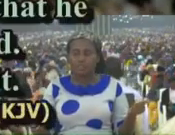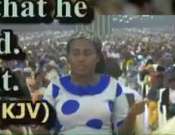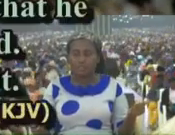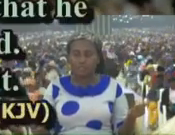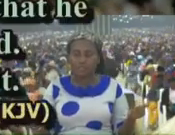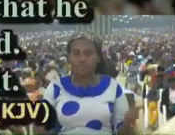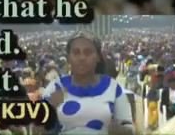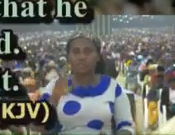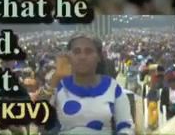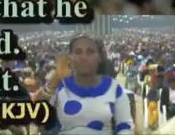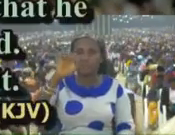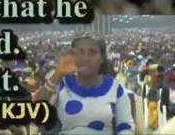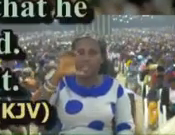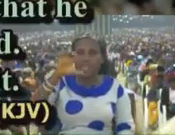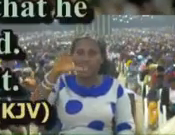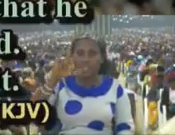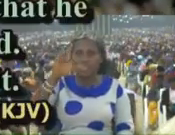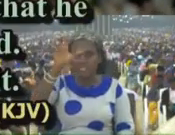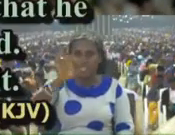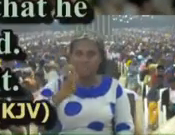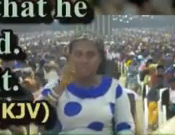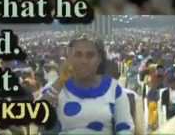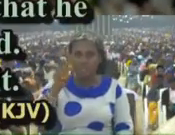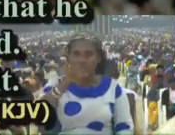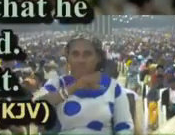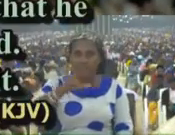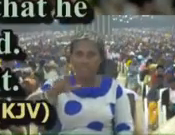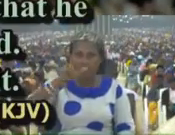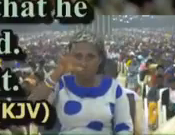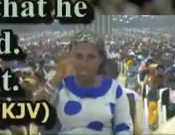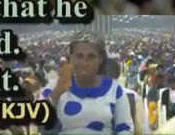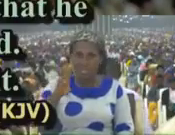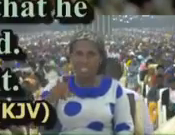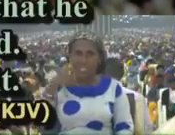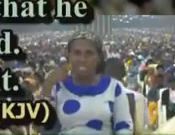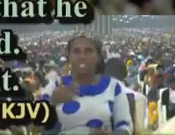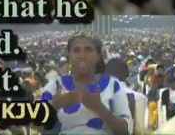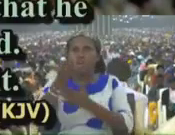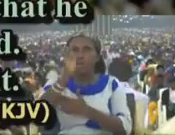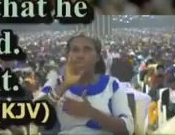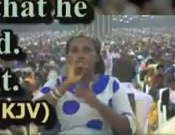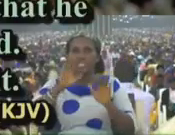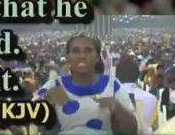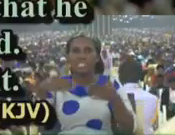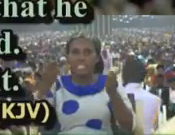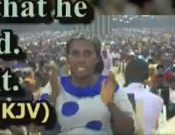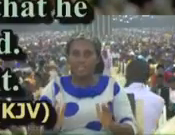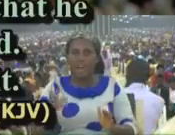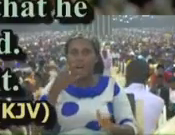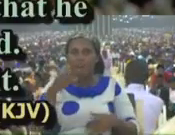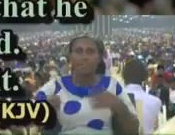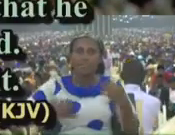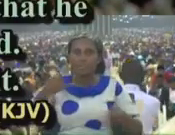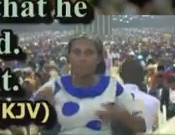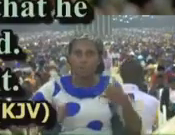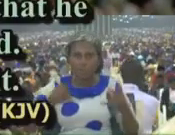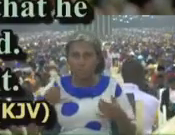Ecclesiastes chapter 2, verse 26 says, God is a giver of joy. He